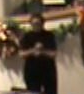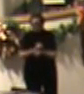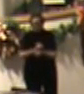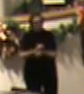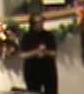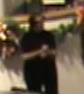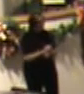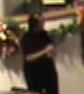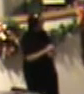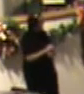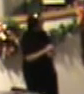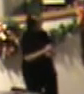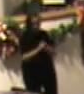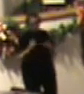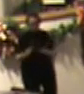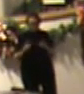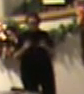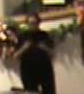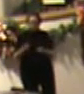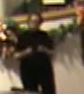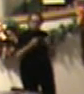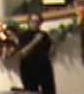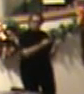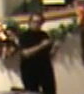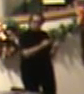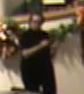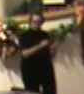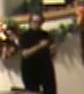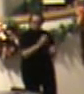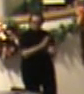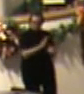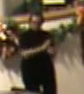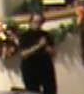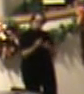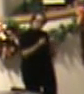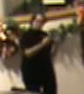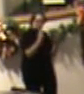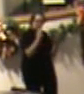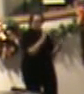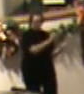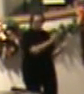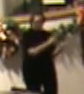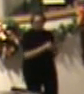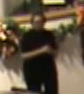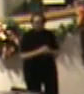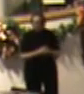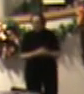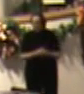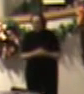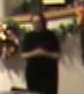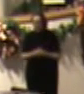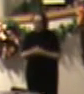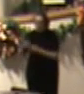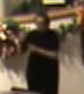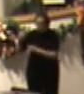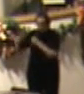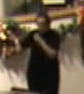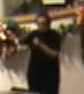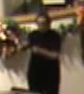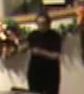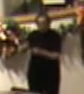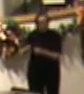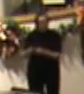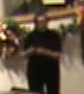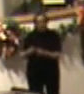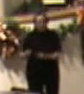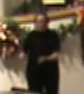This is a small gift from your Crossroads family. Say thank you. As is our tradition, would you like to come up